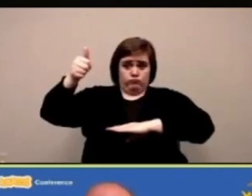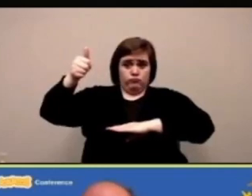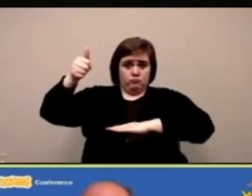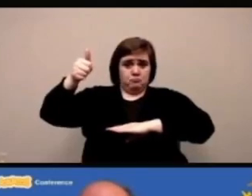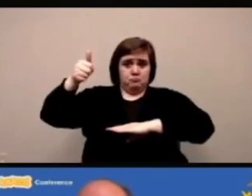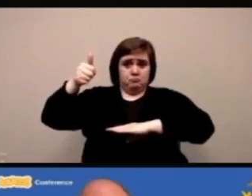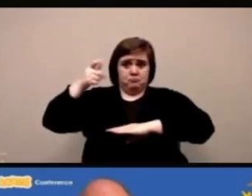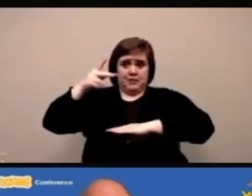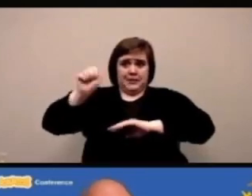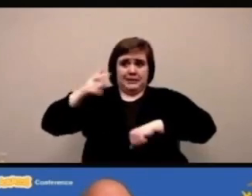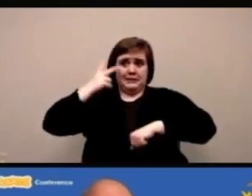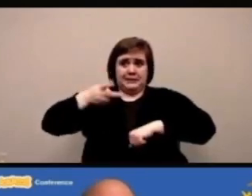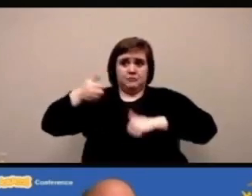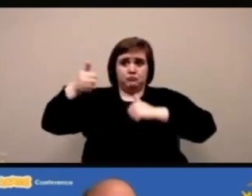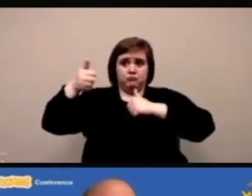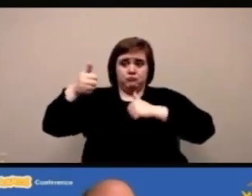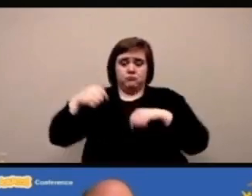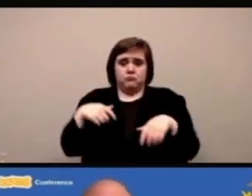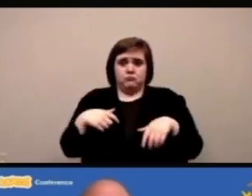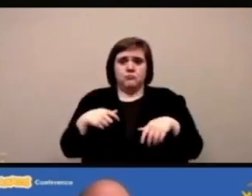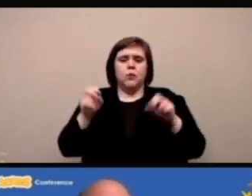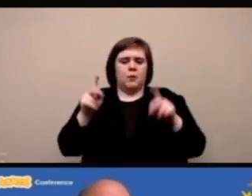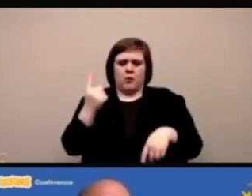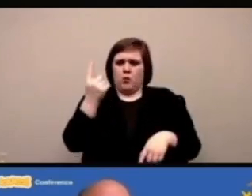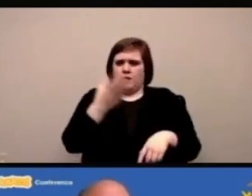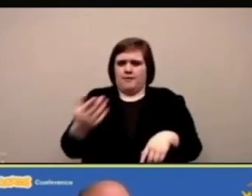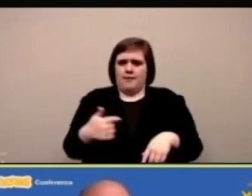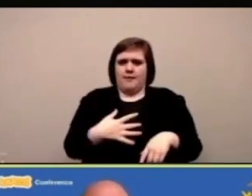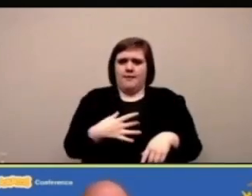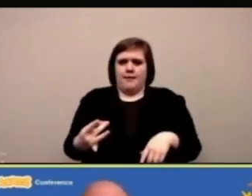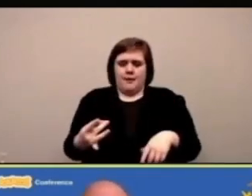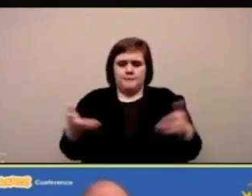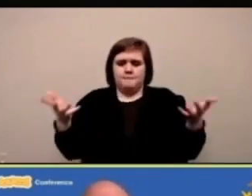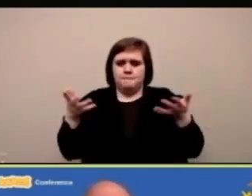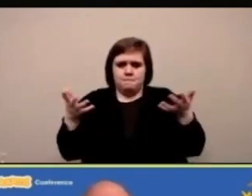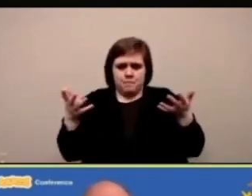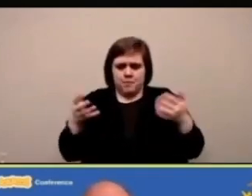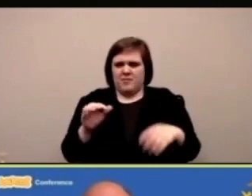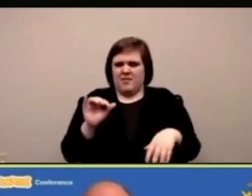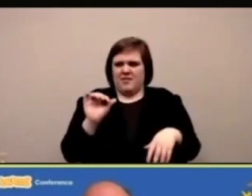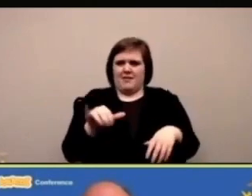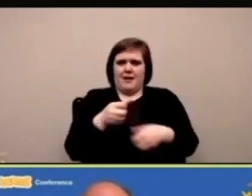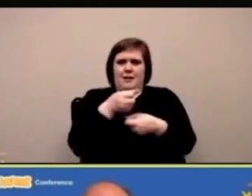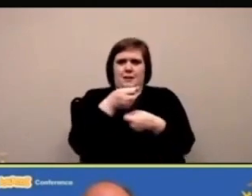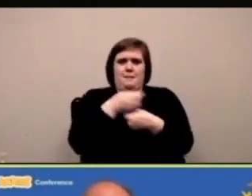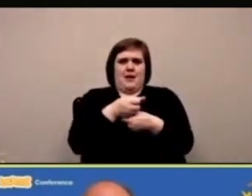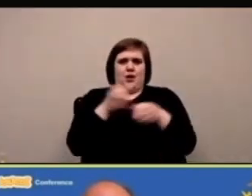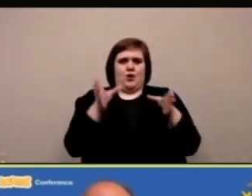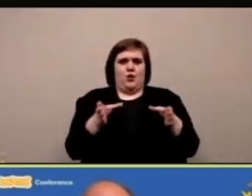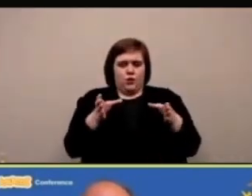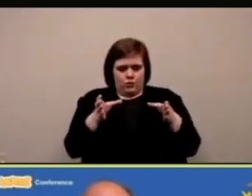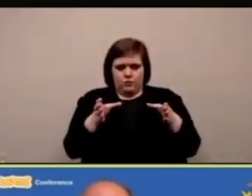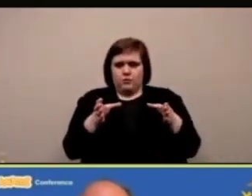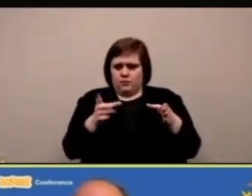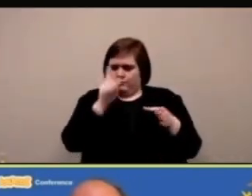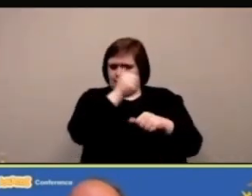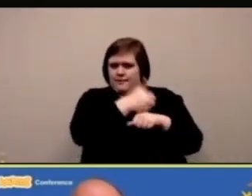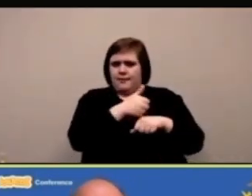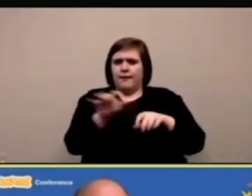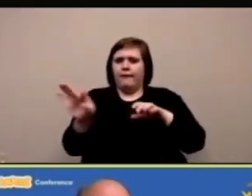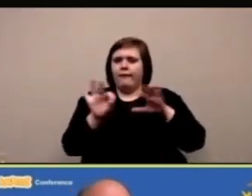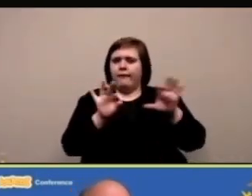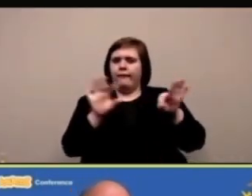Thumbs up. Yeah. Great. So one of the things that I like to do is with that like maker mentality is I always like collect